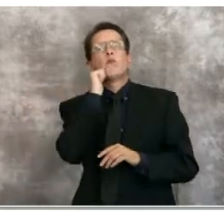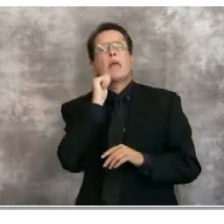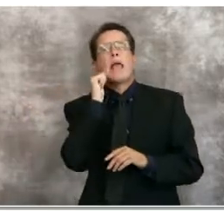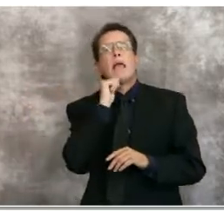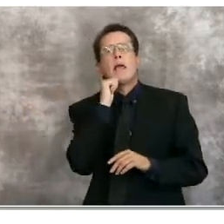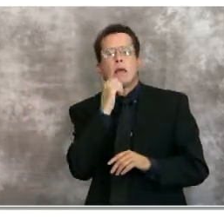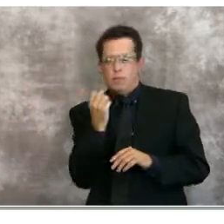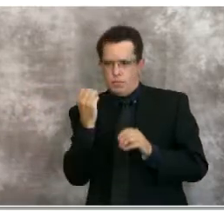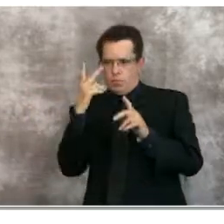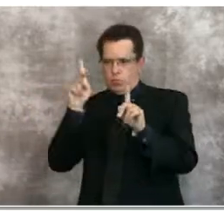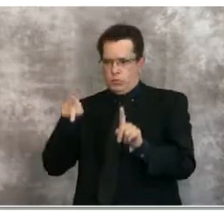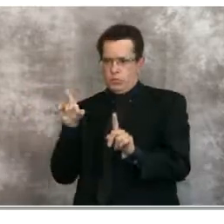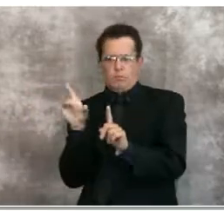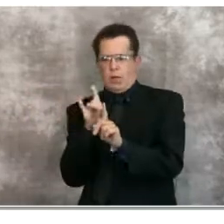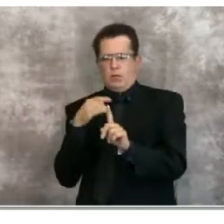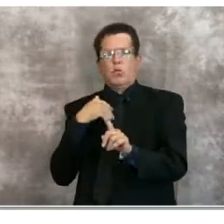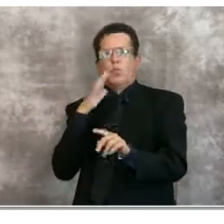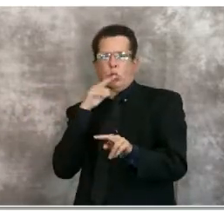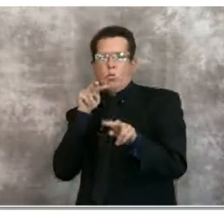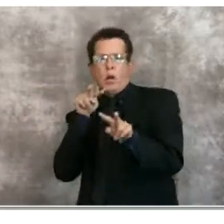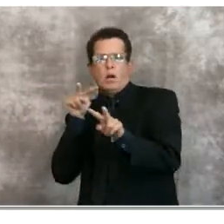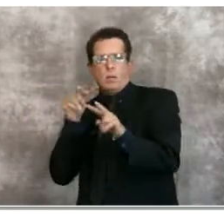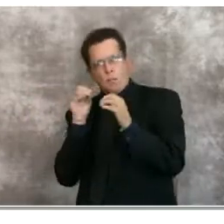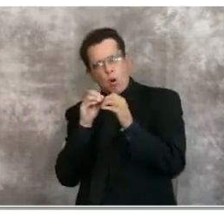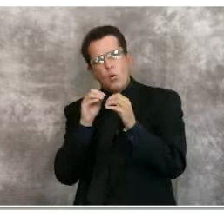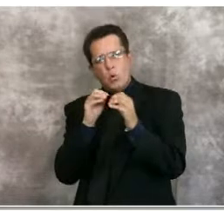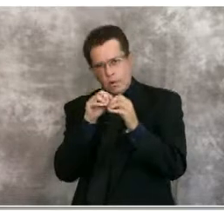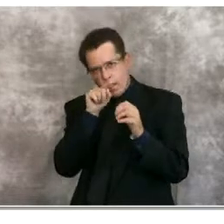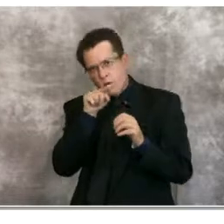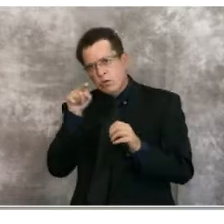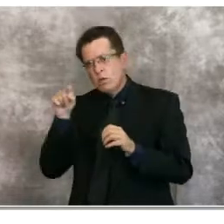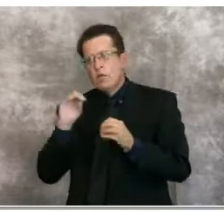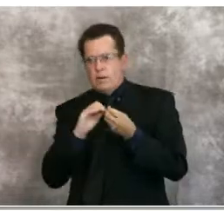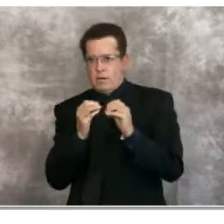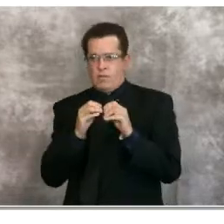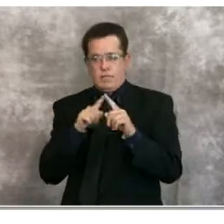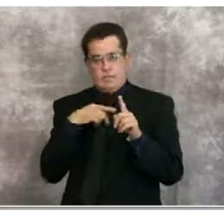numbers that we will continue to follow. But in the past